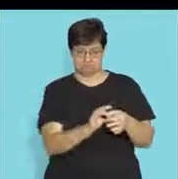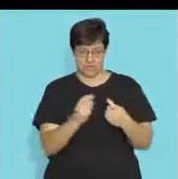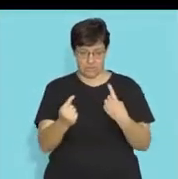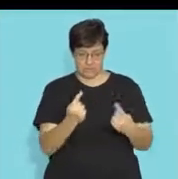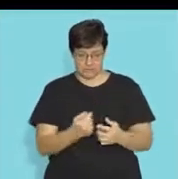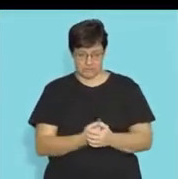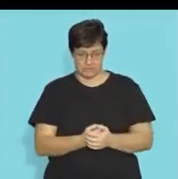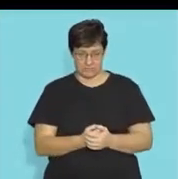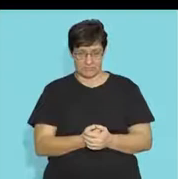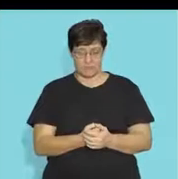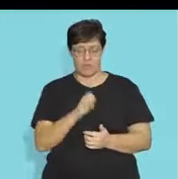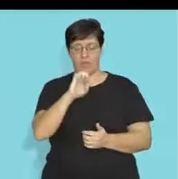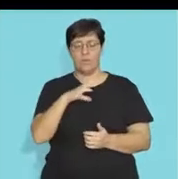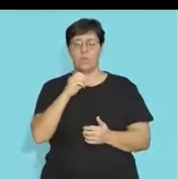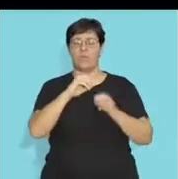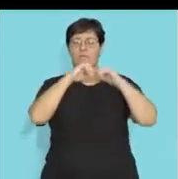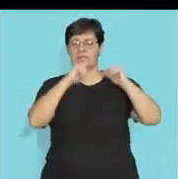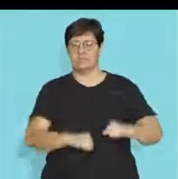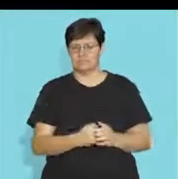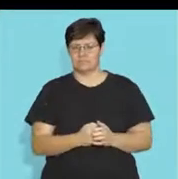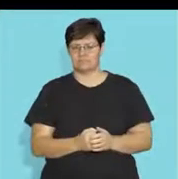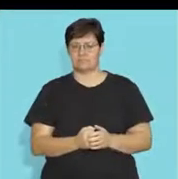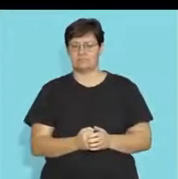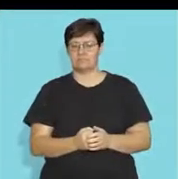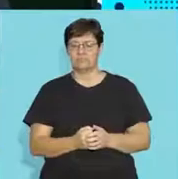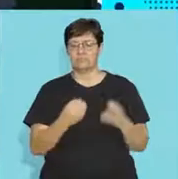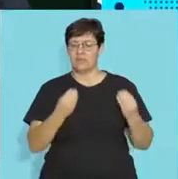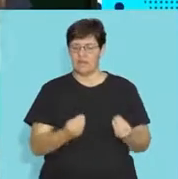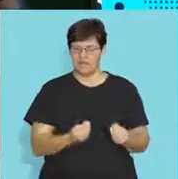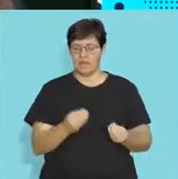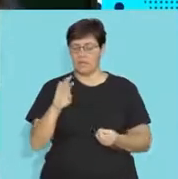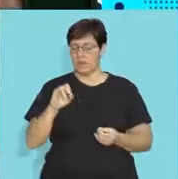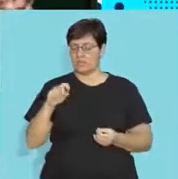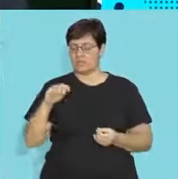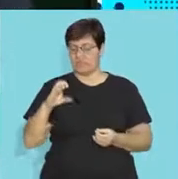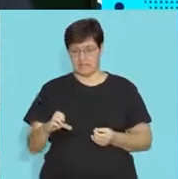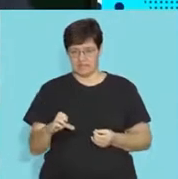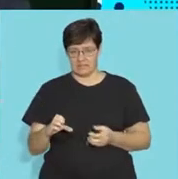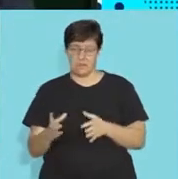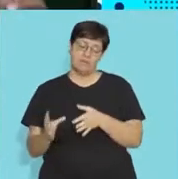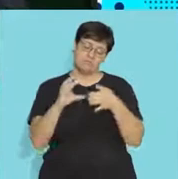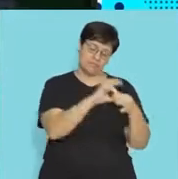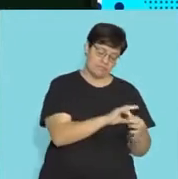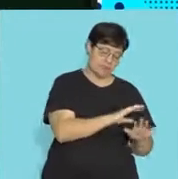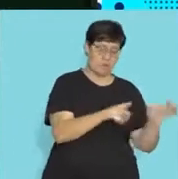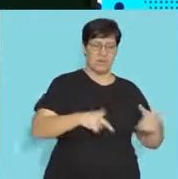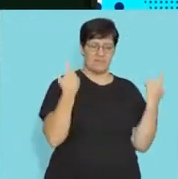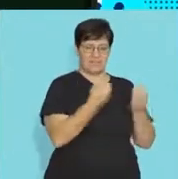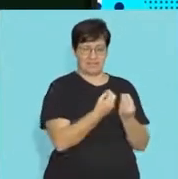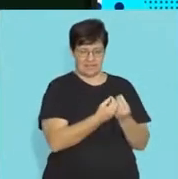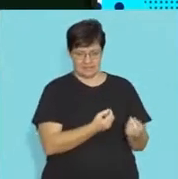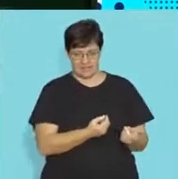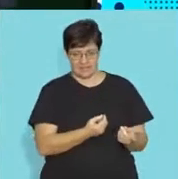So obviously when we look at ecosystems, these are areas where you find organisms, which are the biotic factors, interacting with the